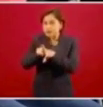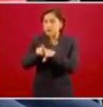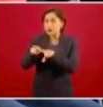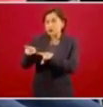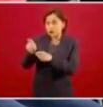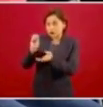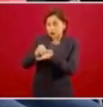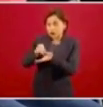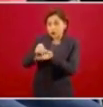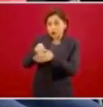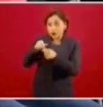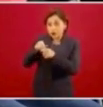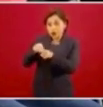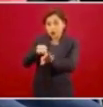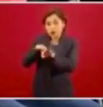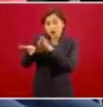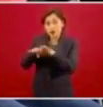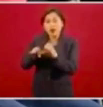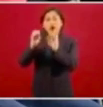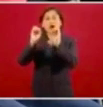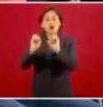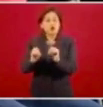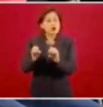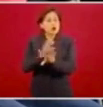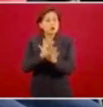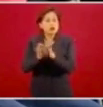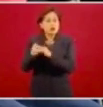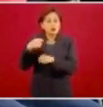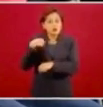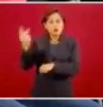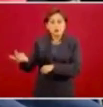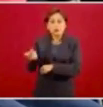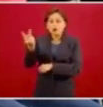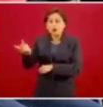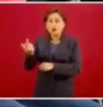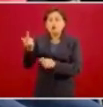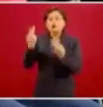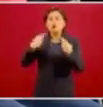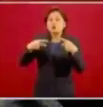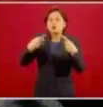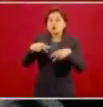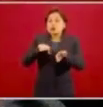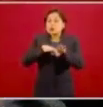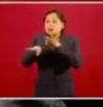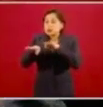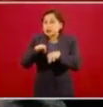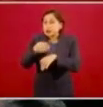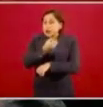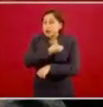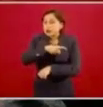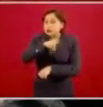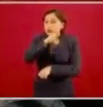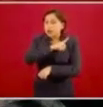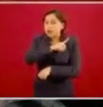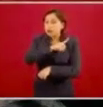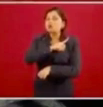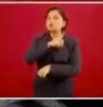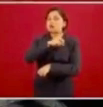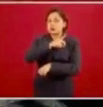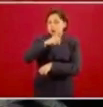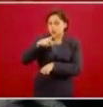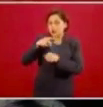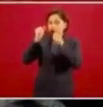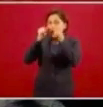Are the people who belong to vulnerable populations included in these numbers? How many